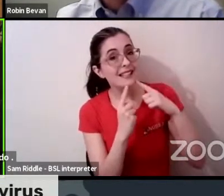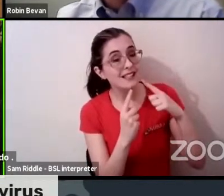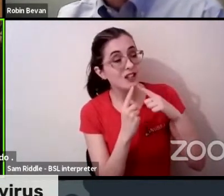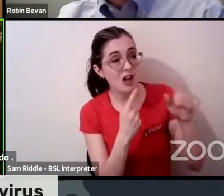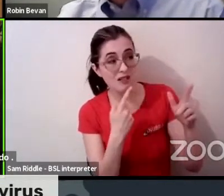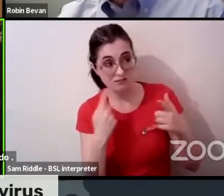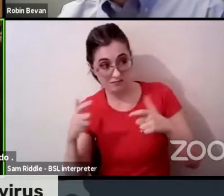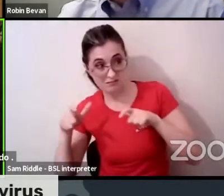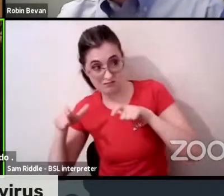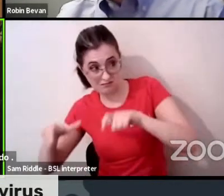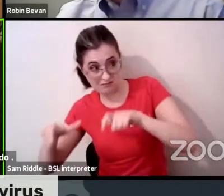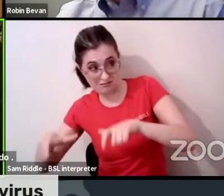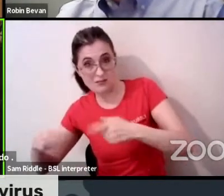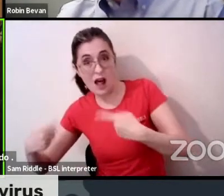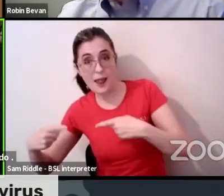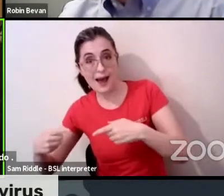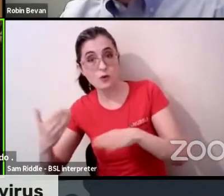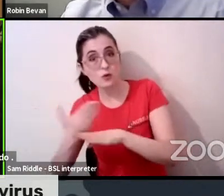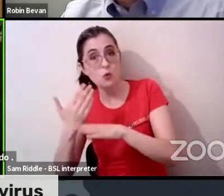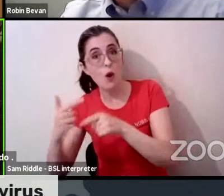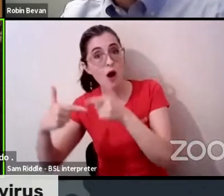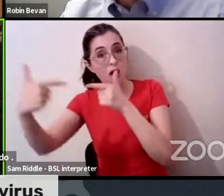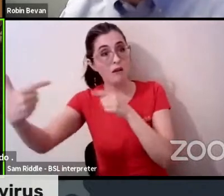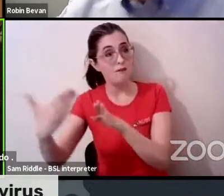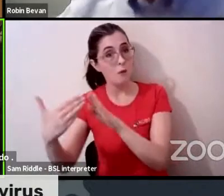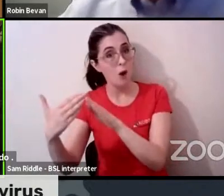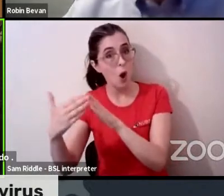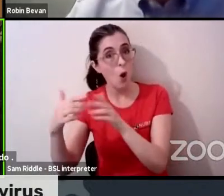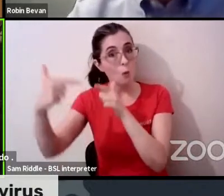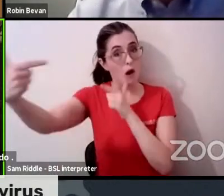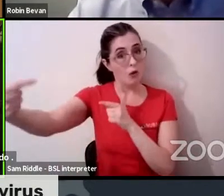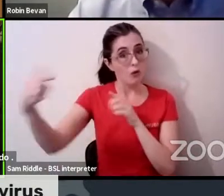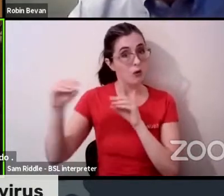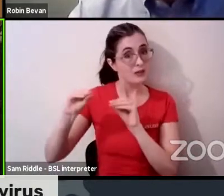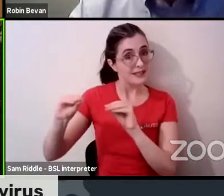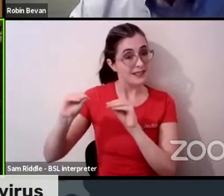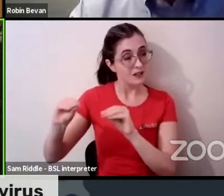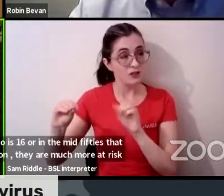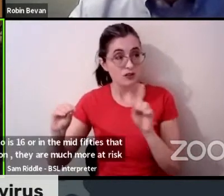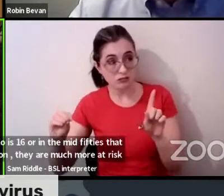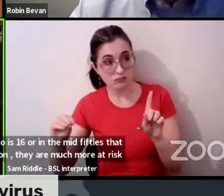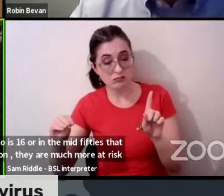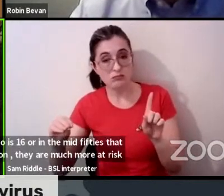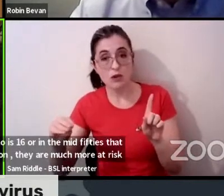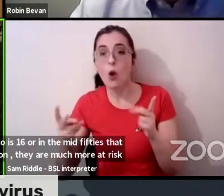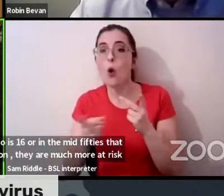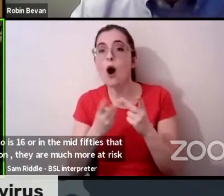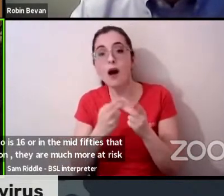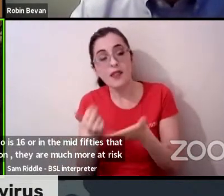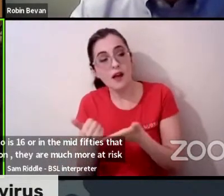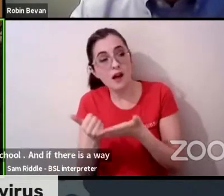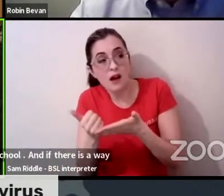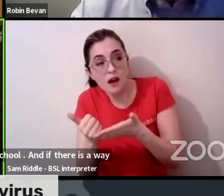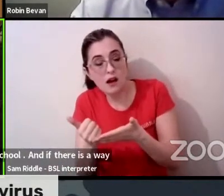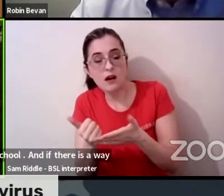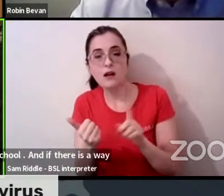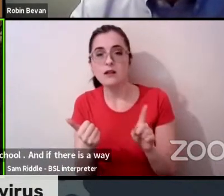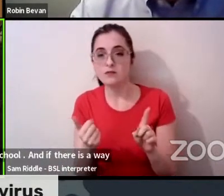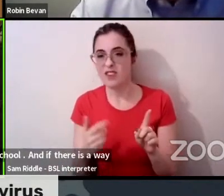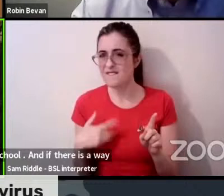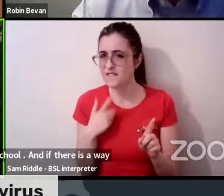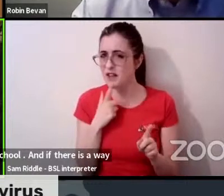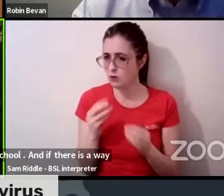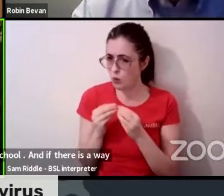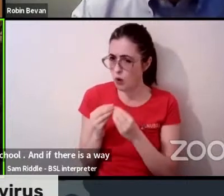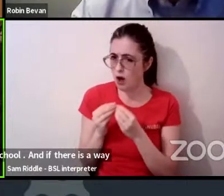they can be looked after in some other way, I think that is worth looking at. And I think that's worth union groups meeting together and thinking